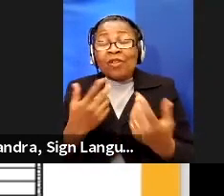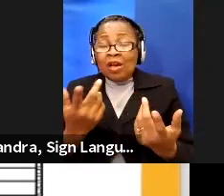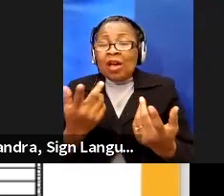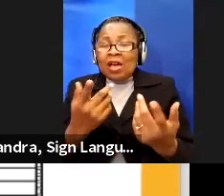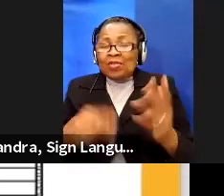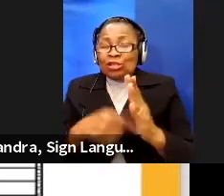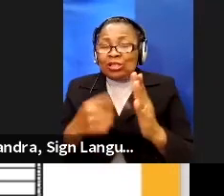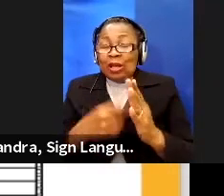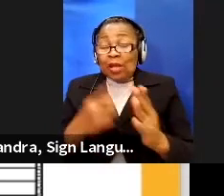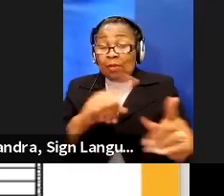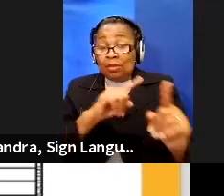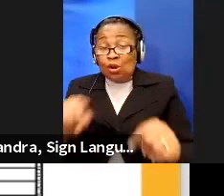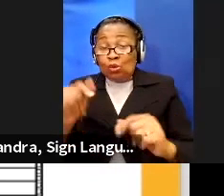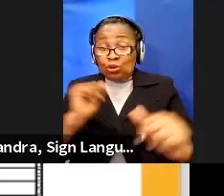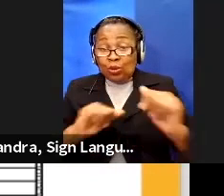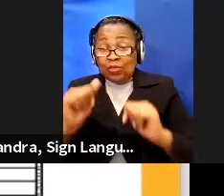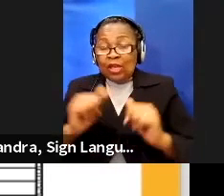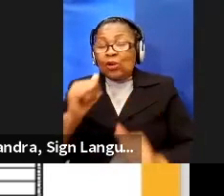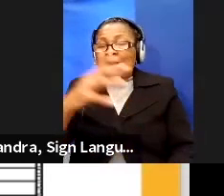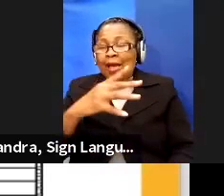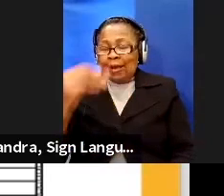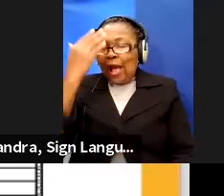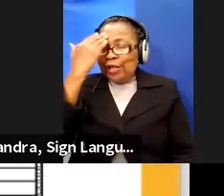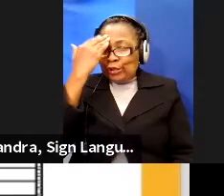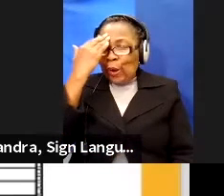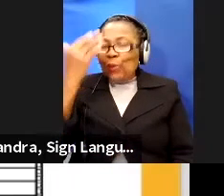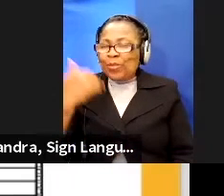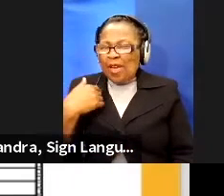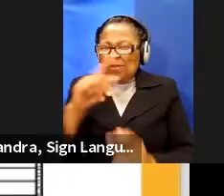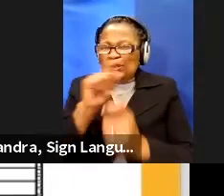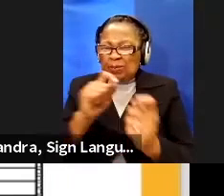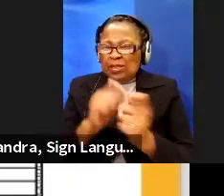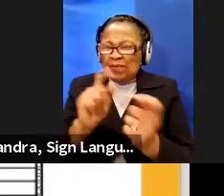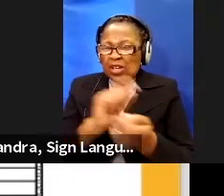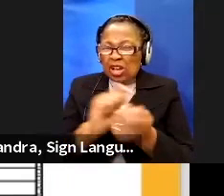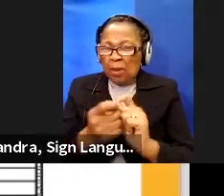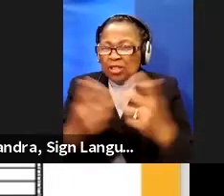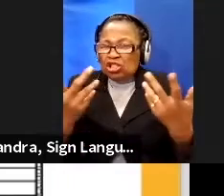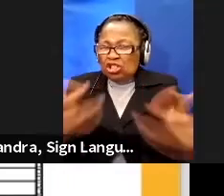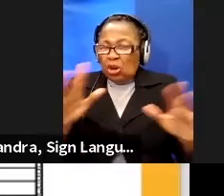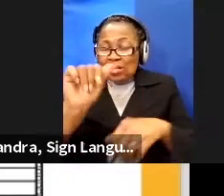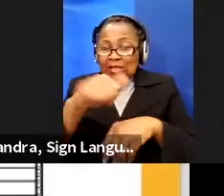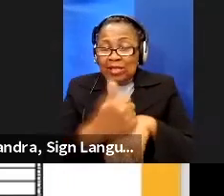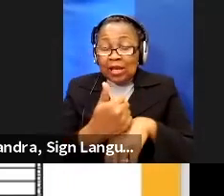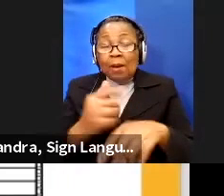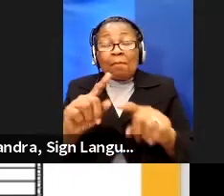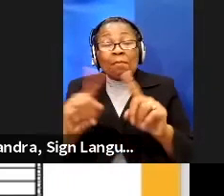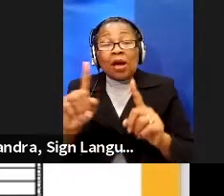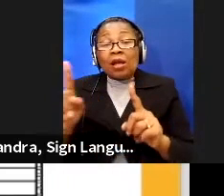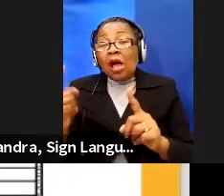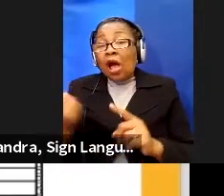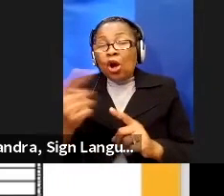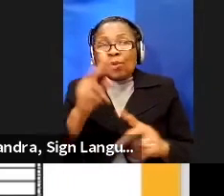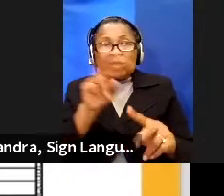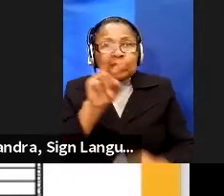go to a theater and I know that they have certain accommodations already set up, but I always scan and I try to